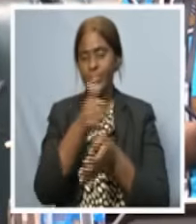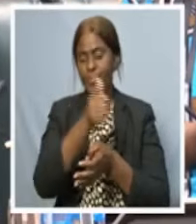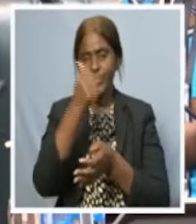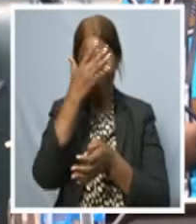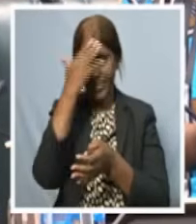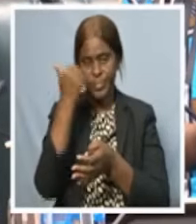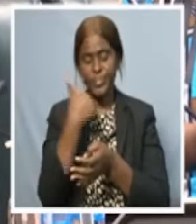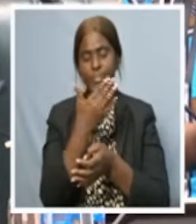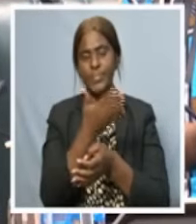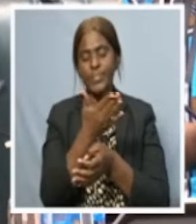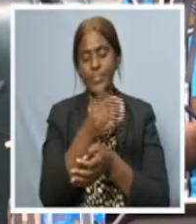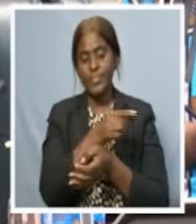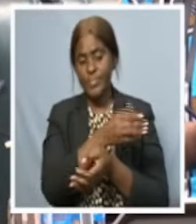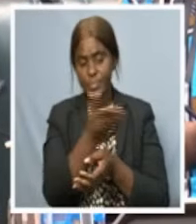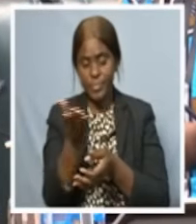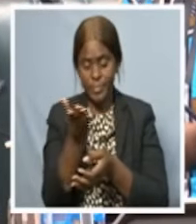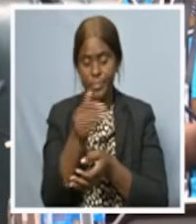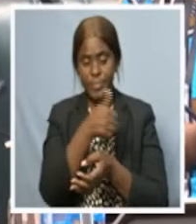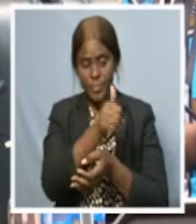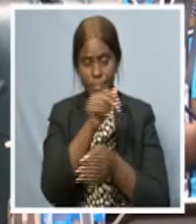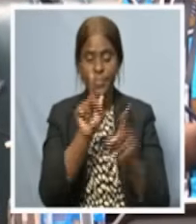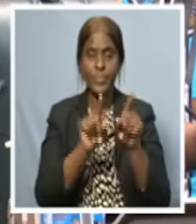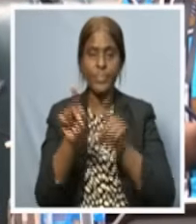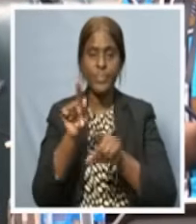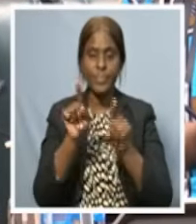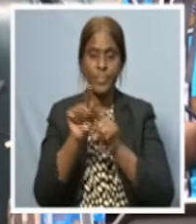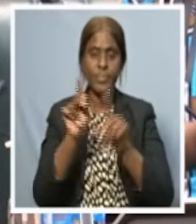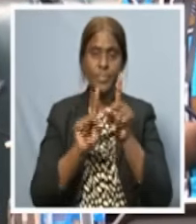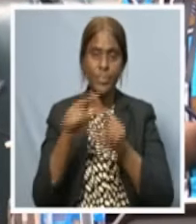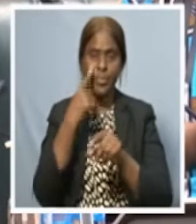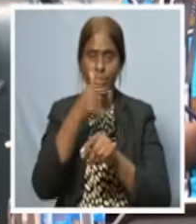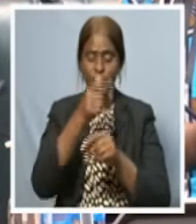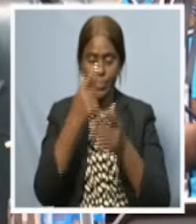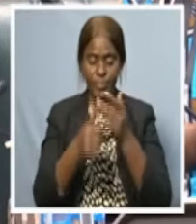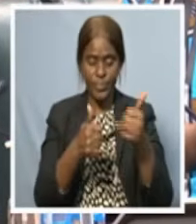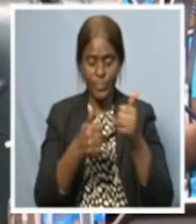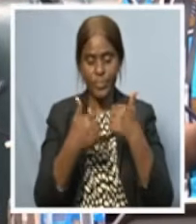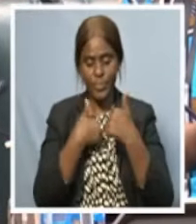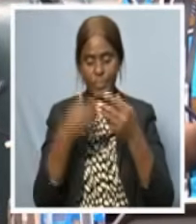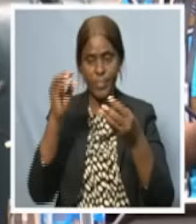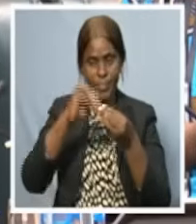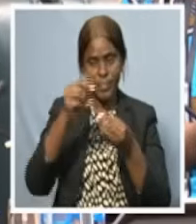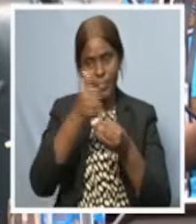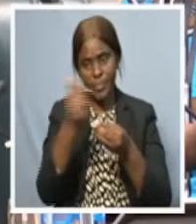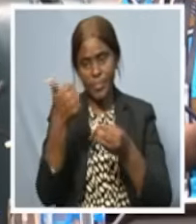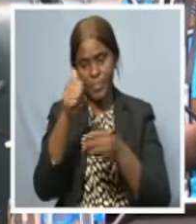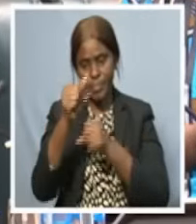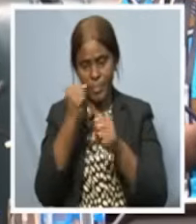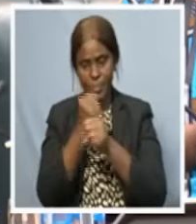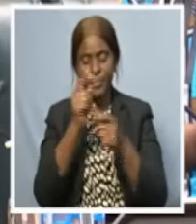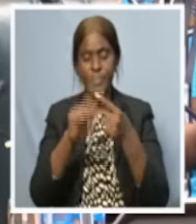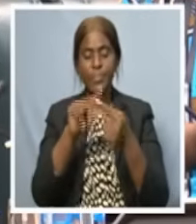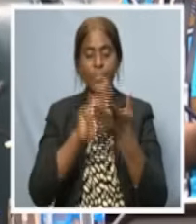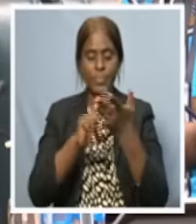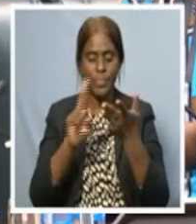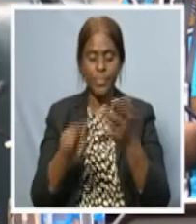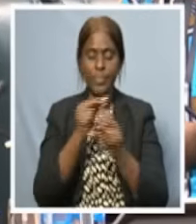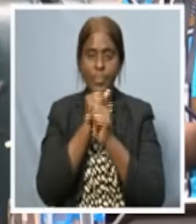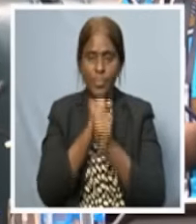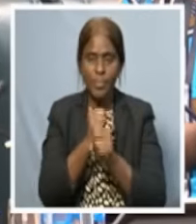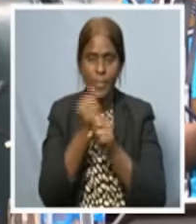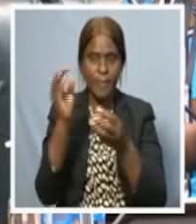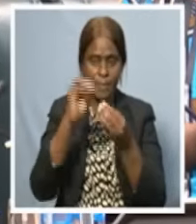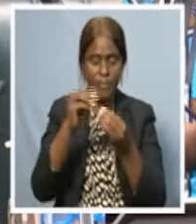forgotten, these are the same people who added another 10 years to the retirement age.